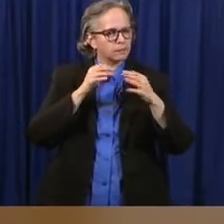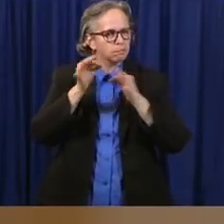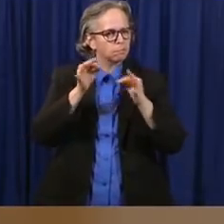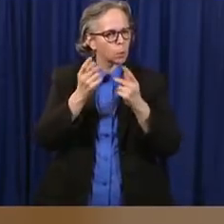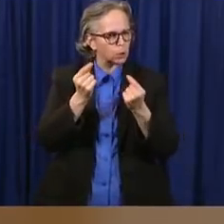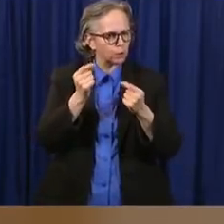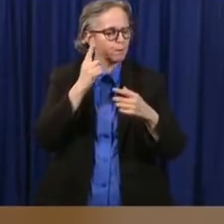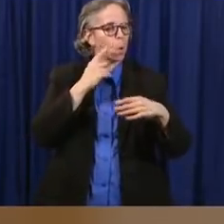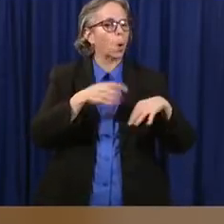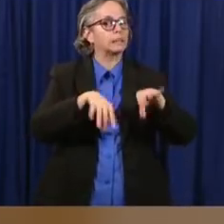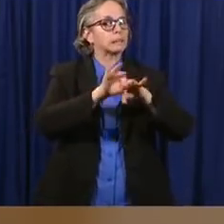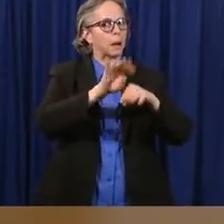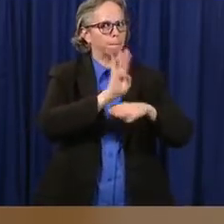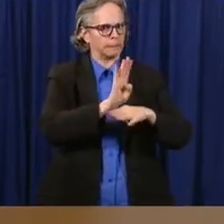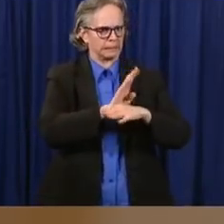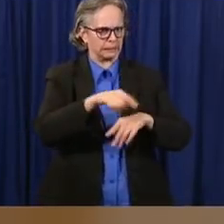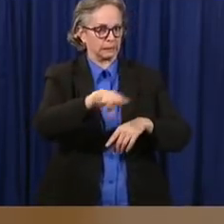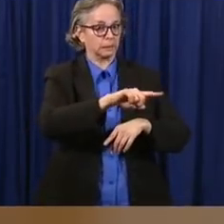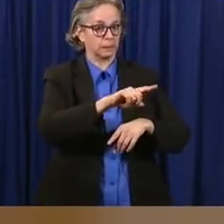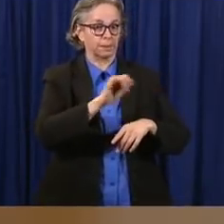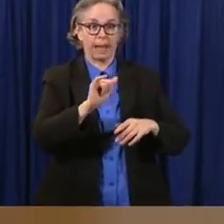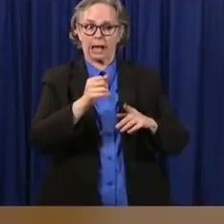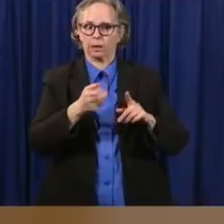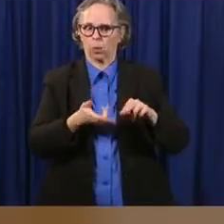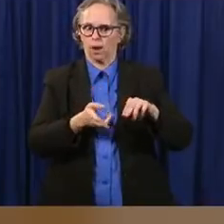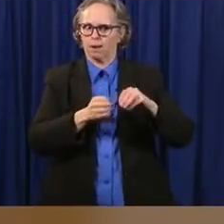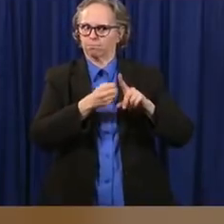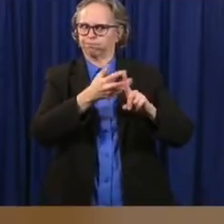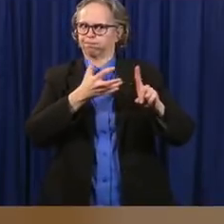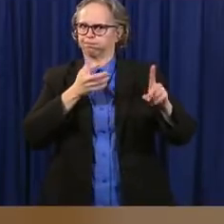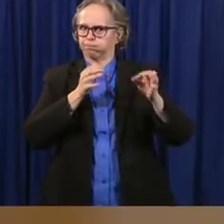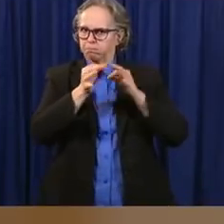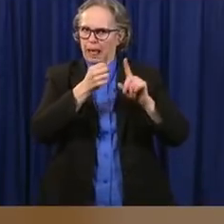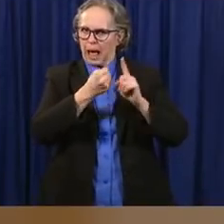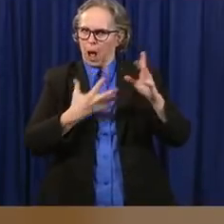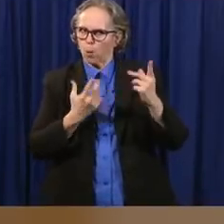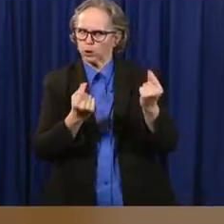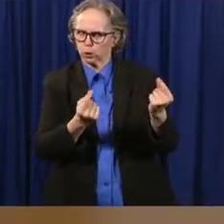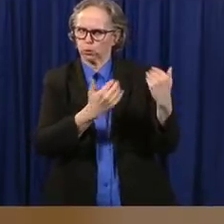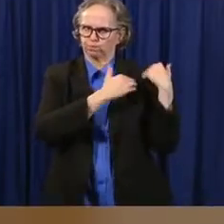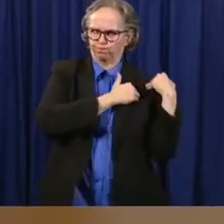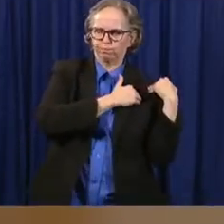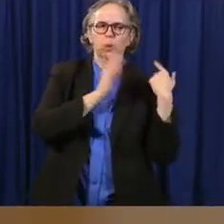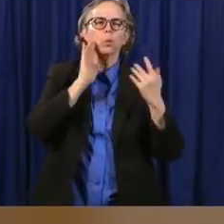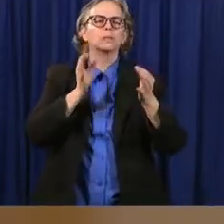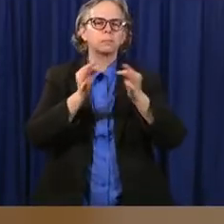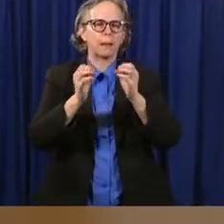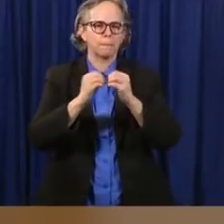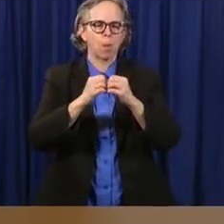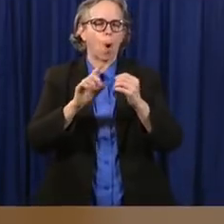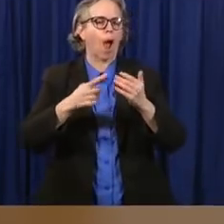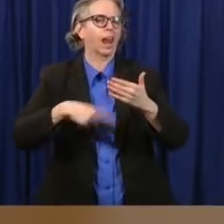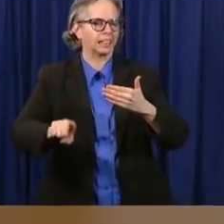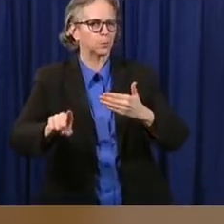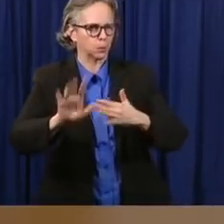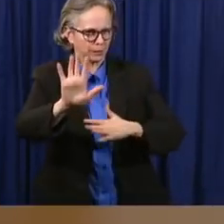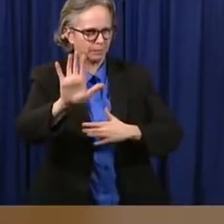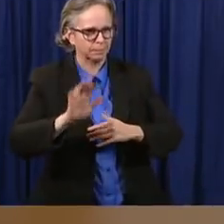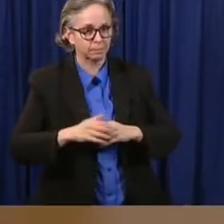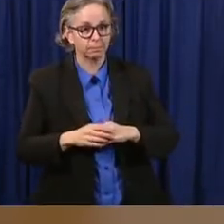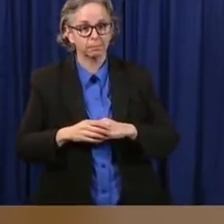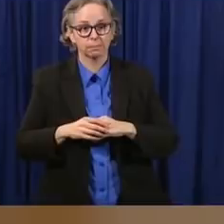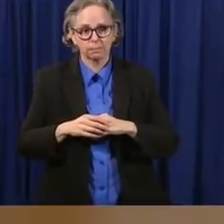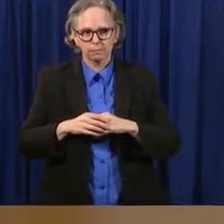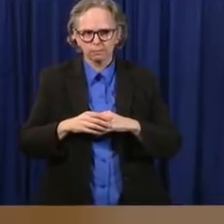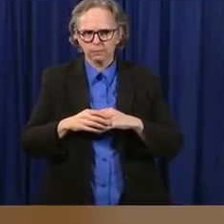expanded. And then that guidance, as you can imagine the future, and we'll be talking next week a lot more about the kinds of things we'll need to